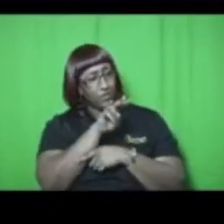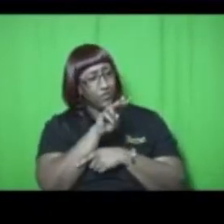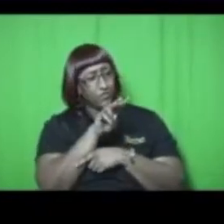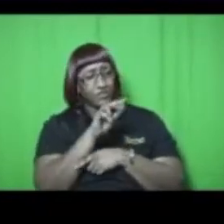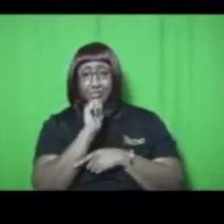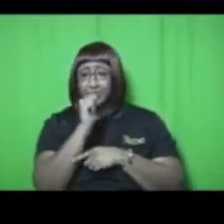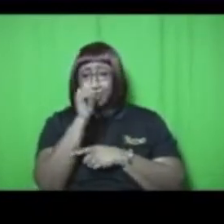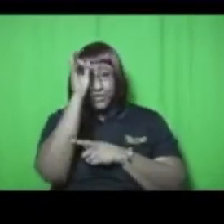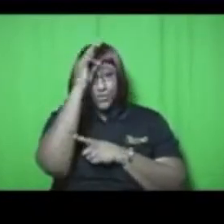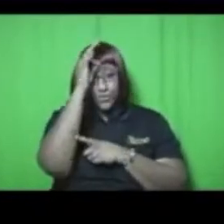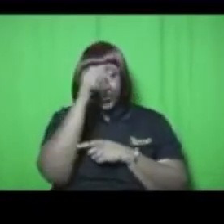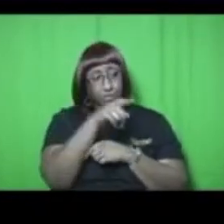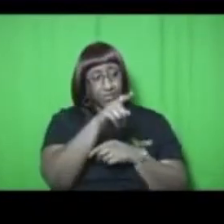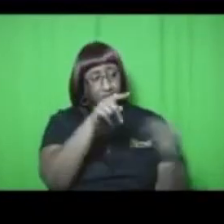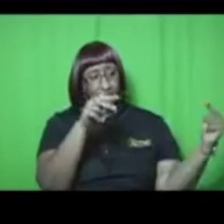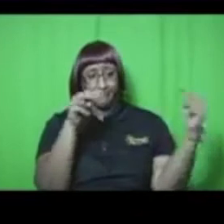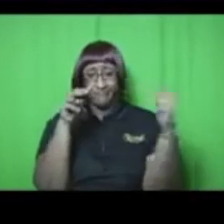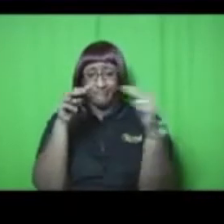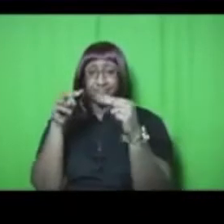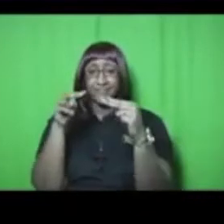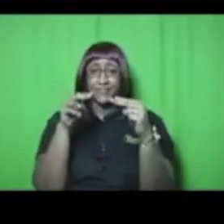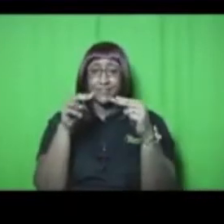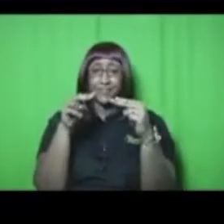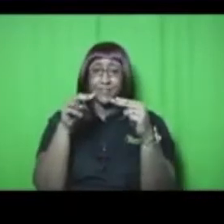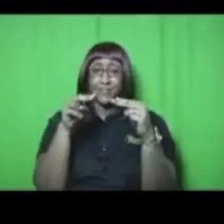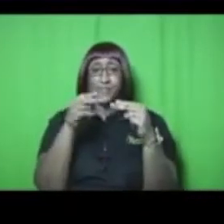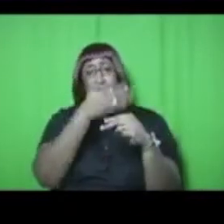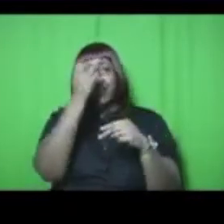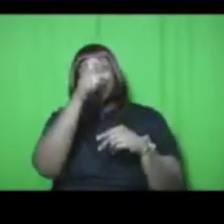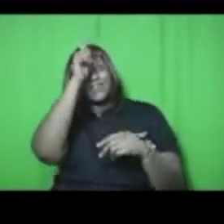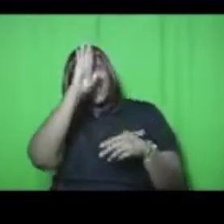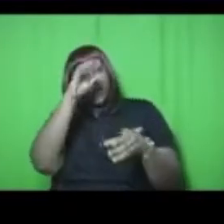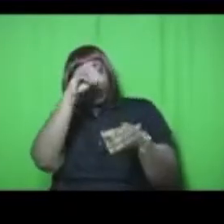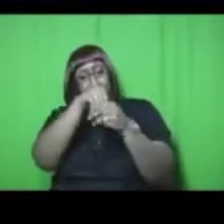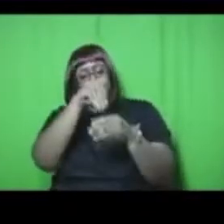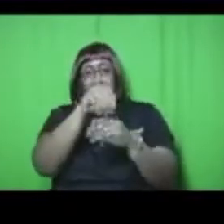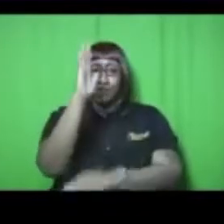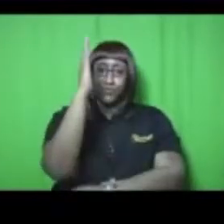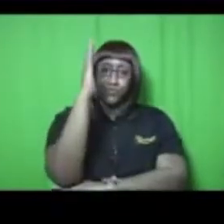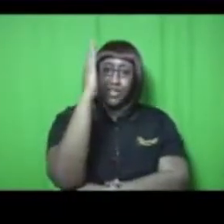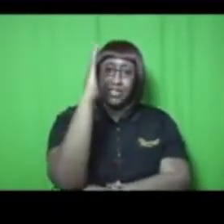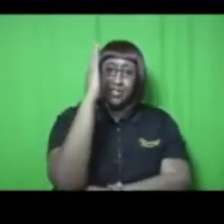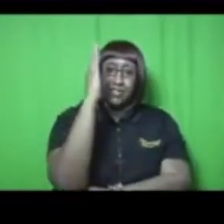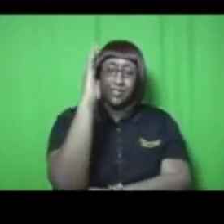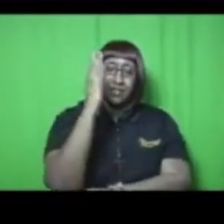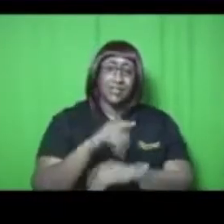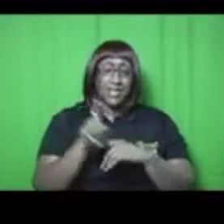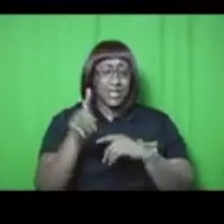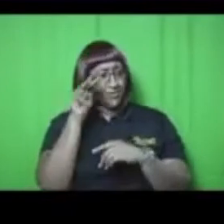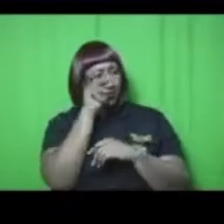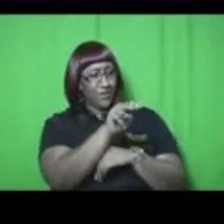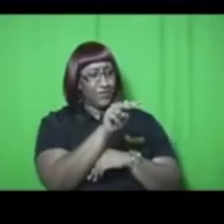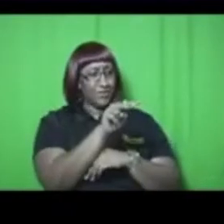what he didn't know, the bush was looking at him. Because God was in the bush. He looked at the